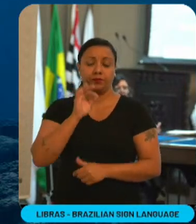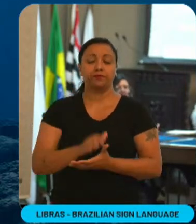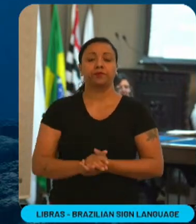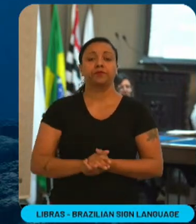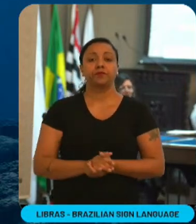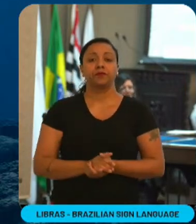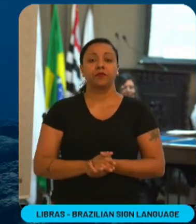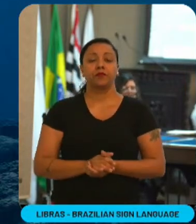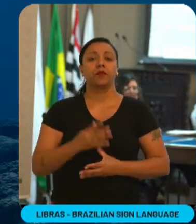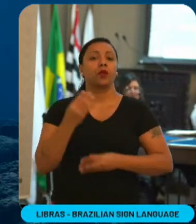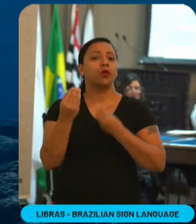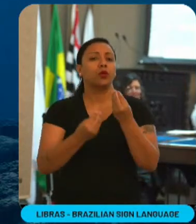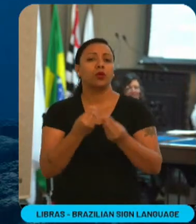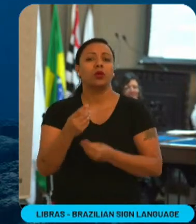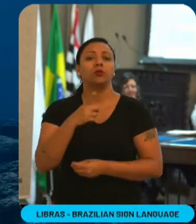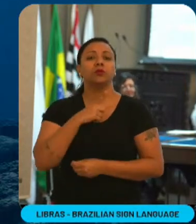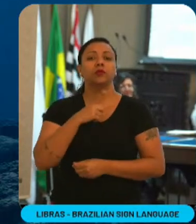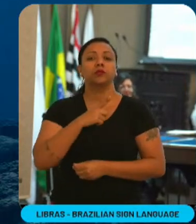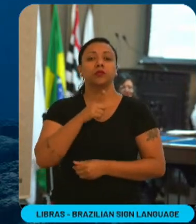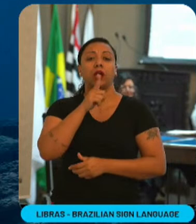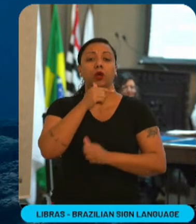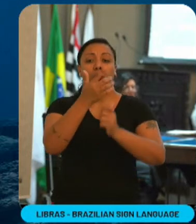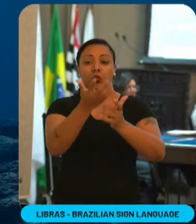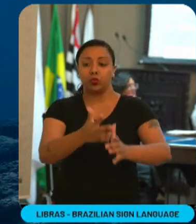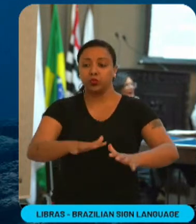beverage in Brazil, that is coffee.